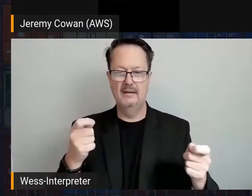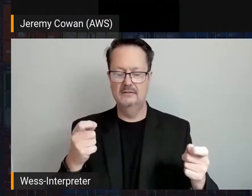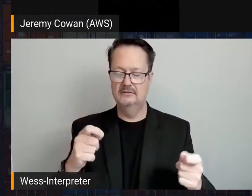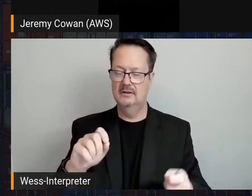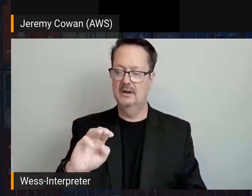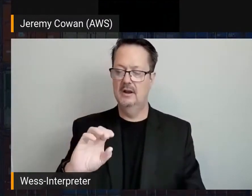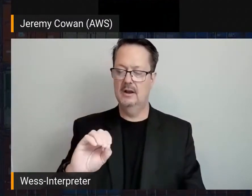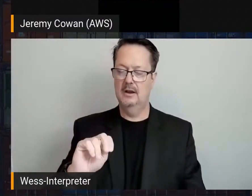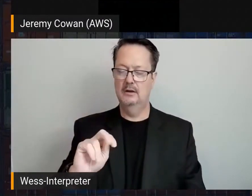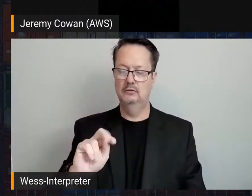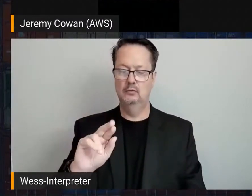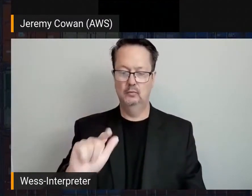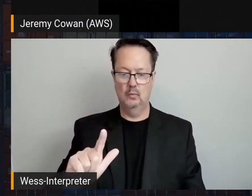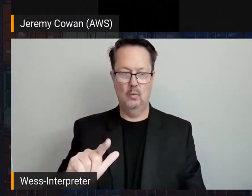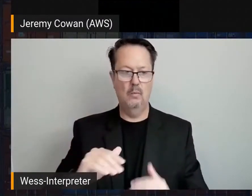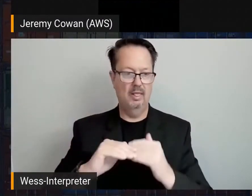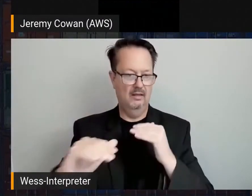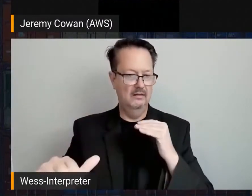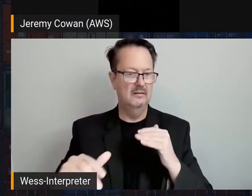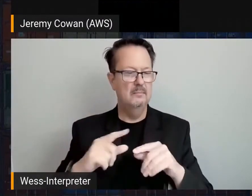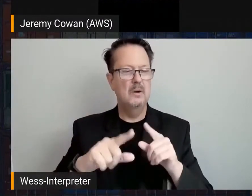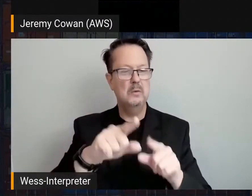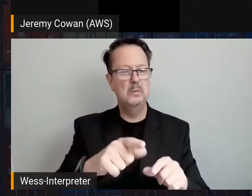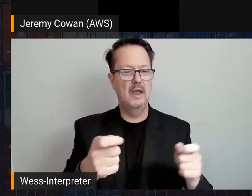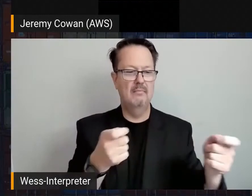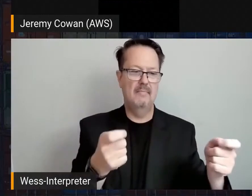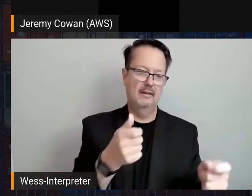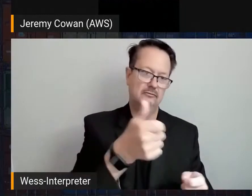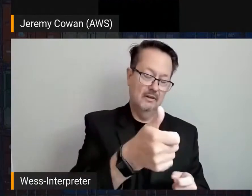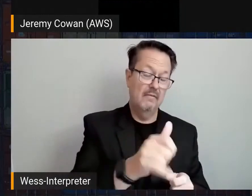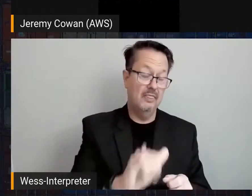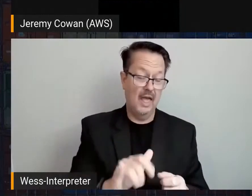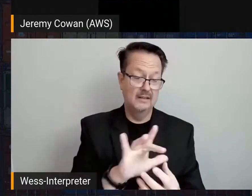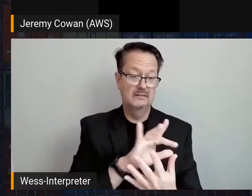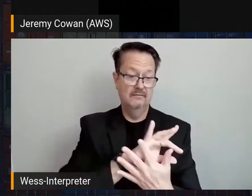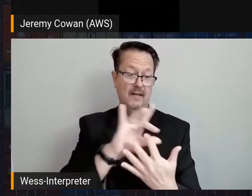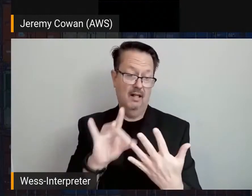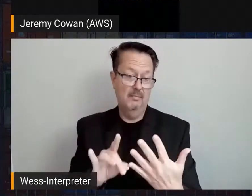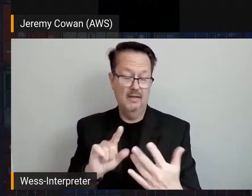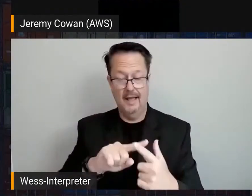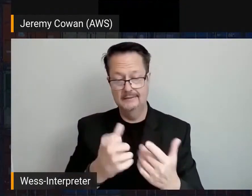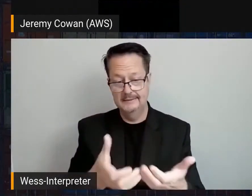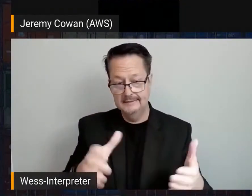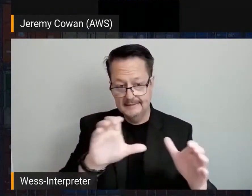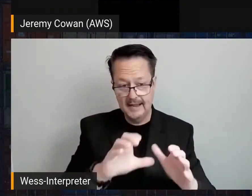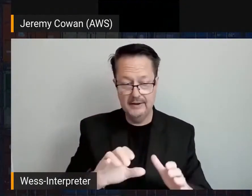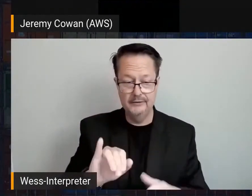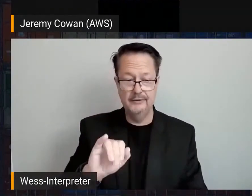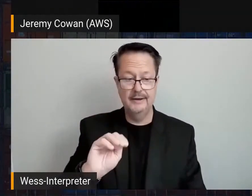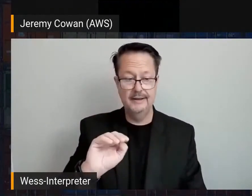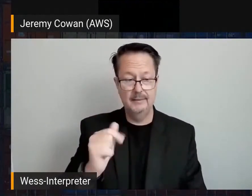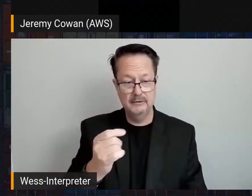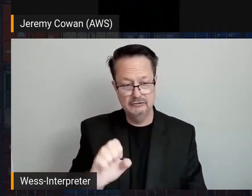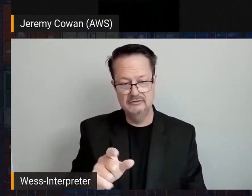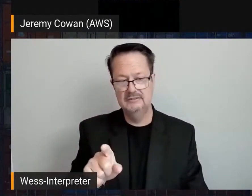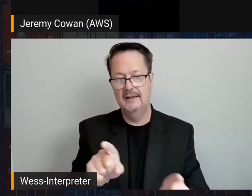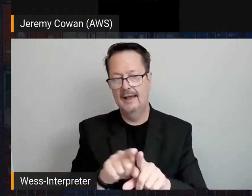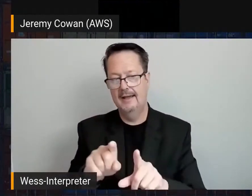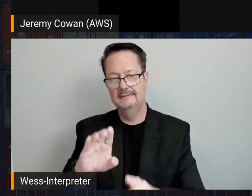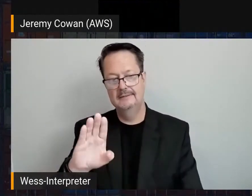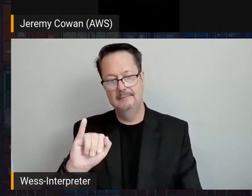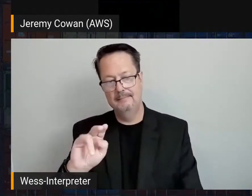yourself. So that's available as container images, as binaries as